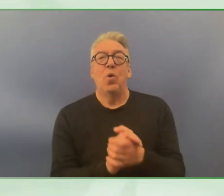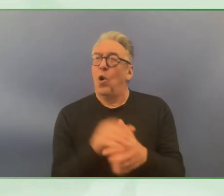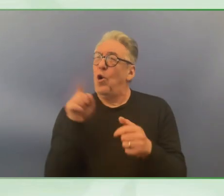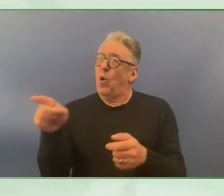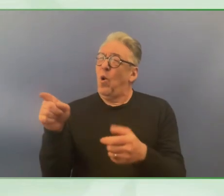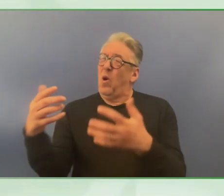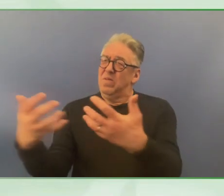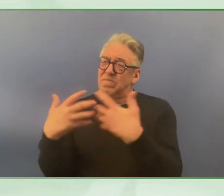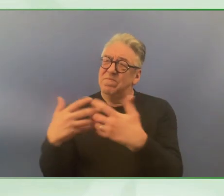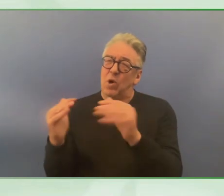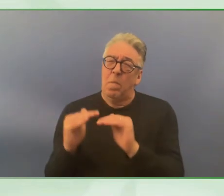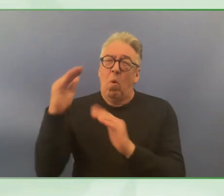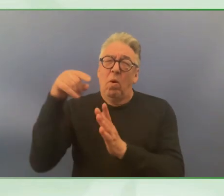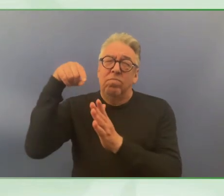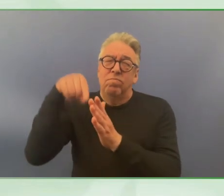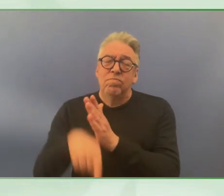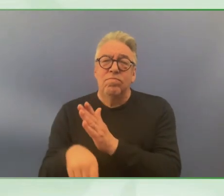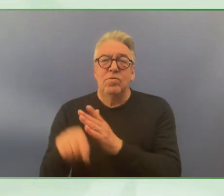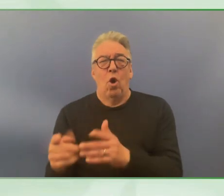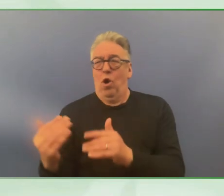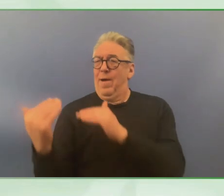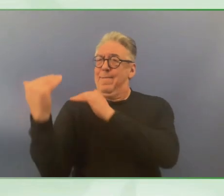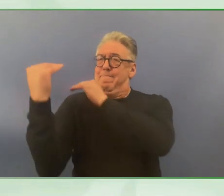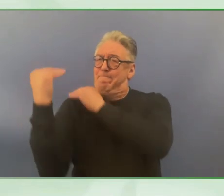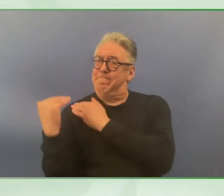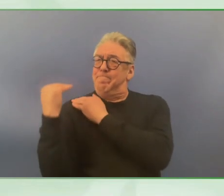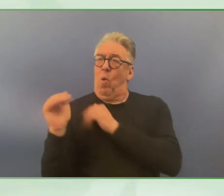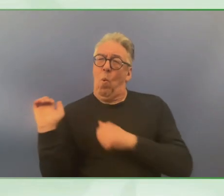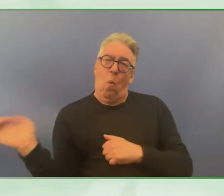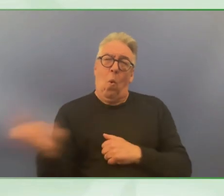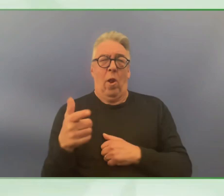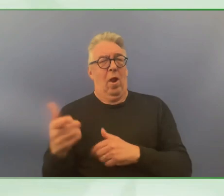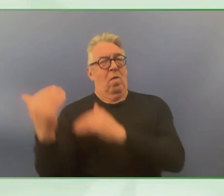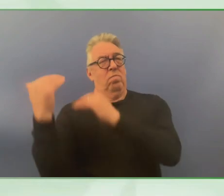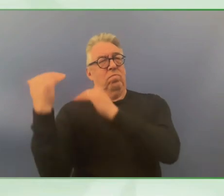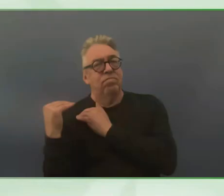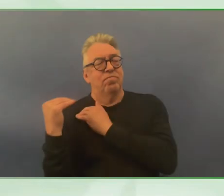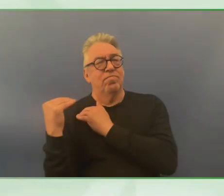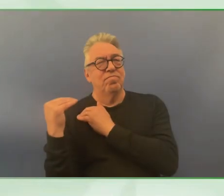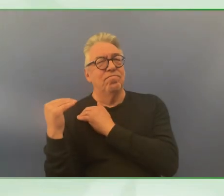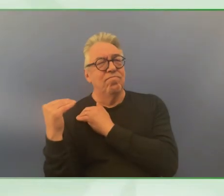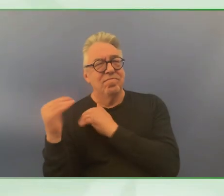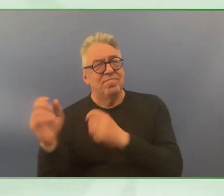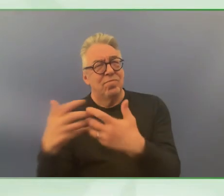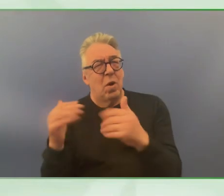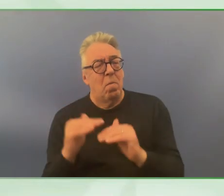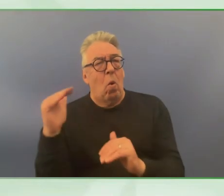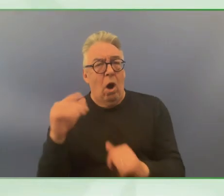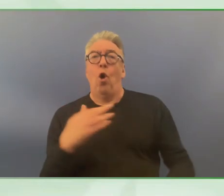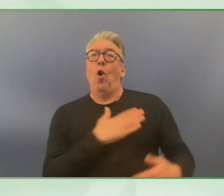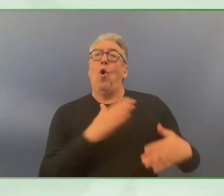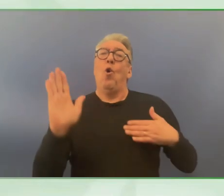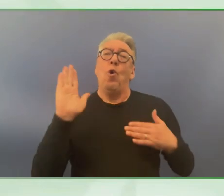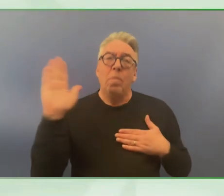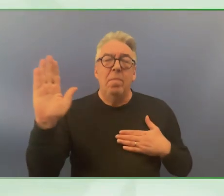about the accountability piece? Because I think it's important that we have the commitment, but we move beyond and ensure